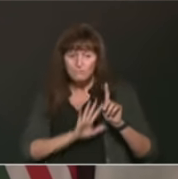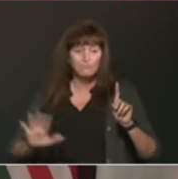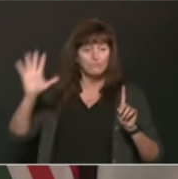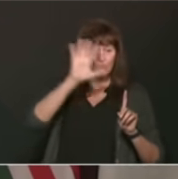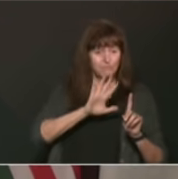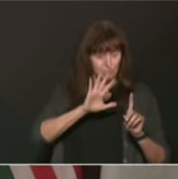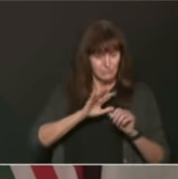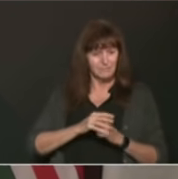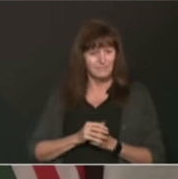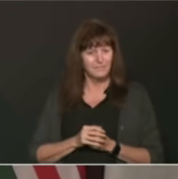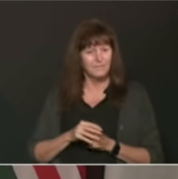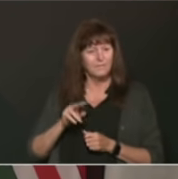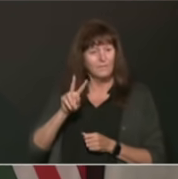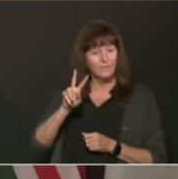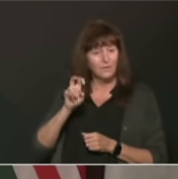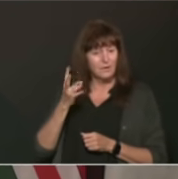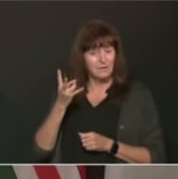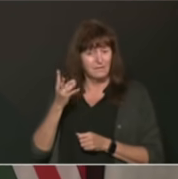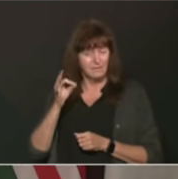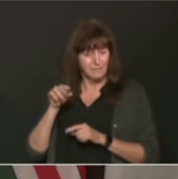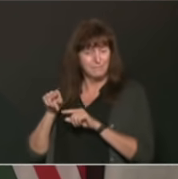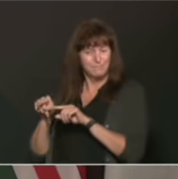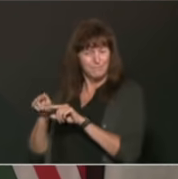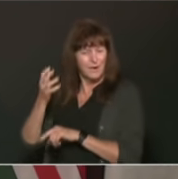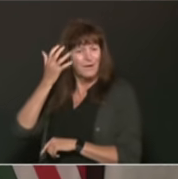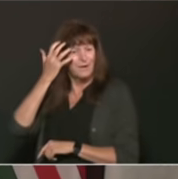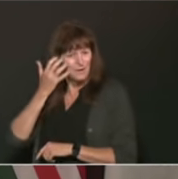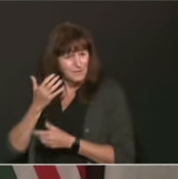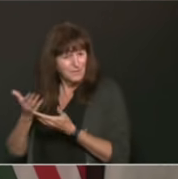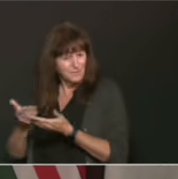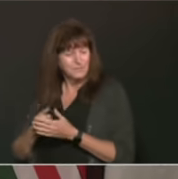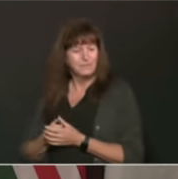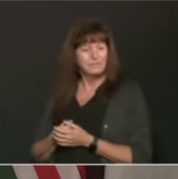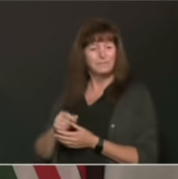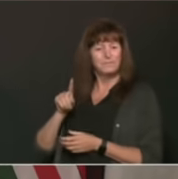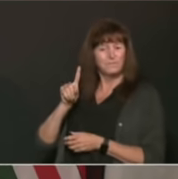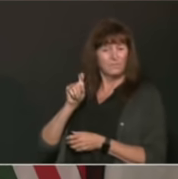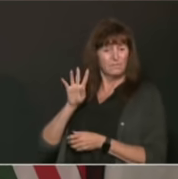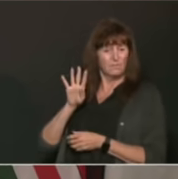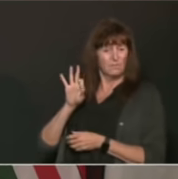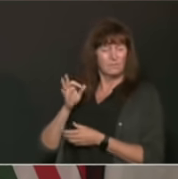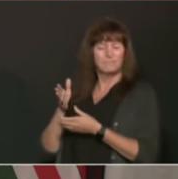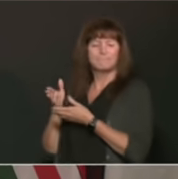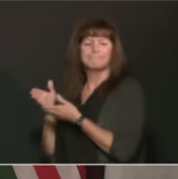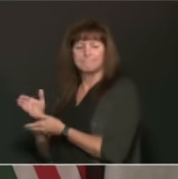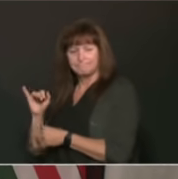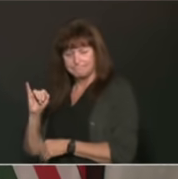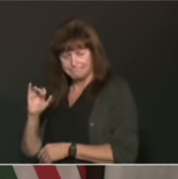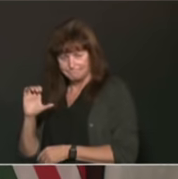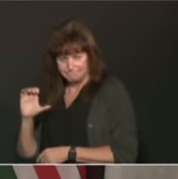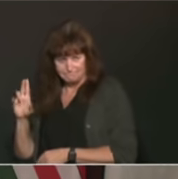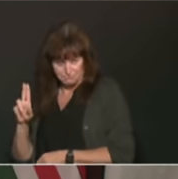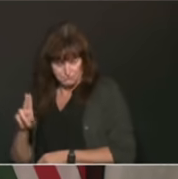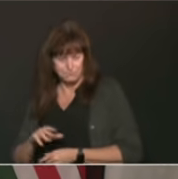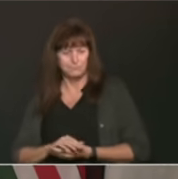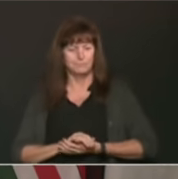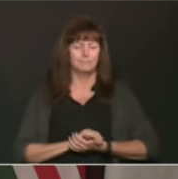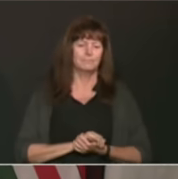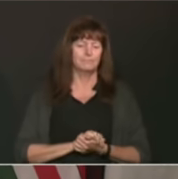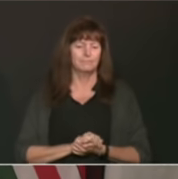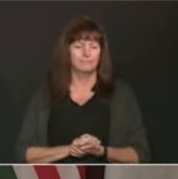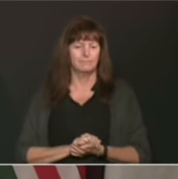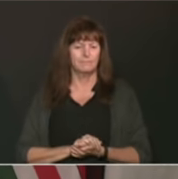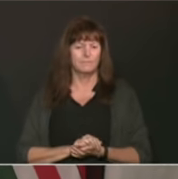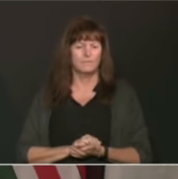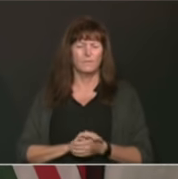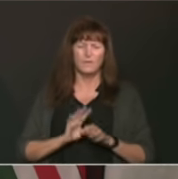in hospital and 149 in the intensive care unit due to COVID-related critical illness. And I'm sorry